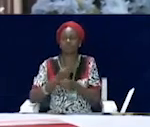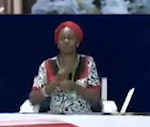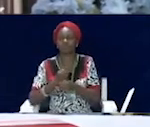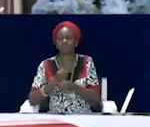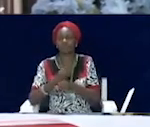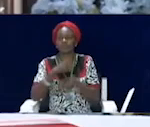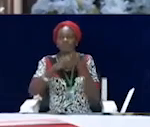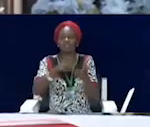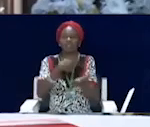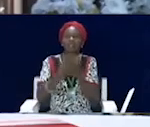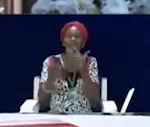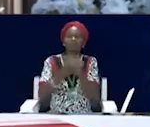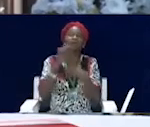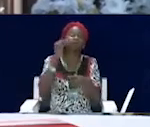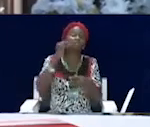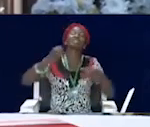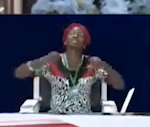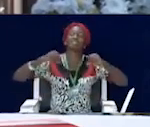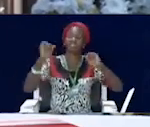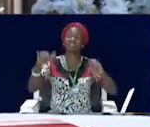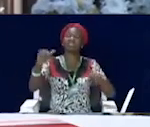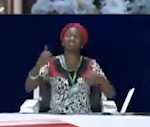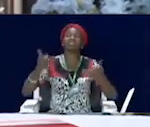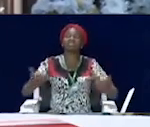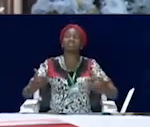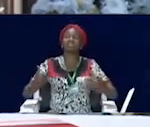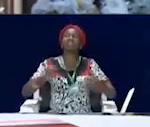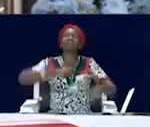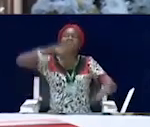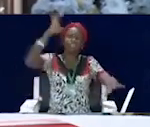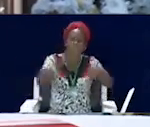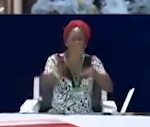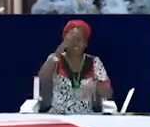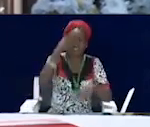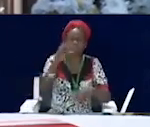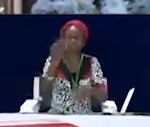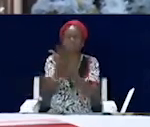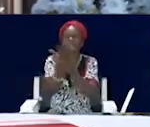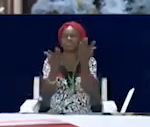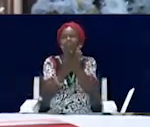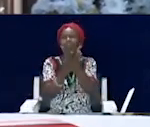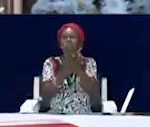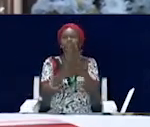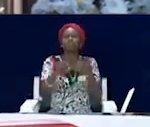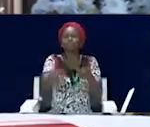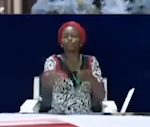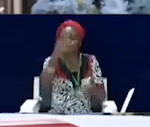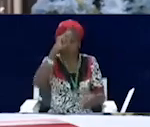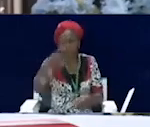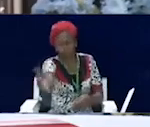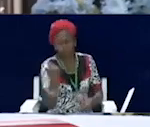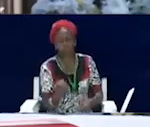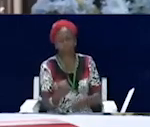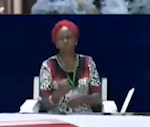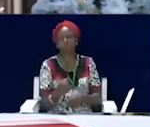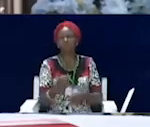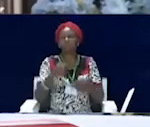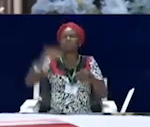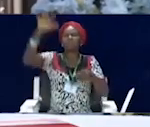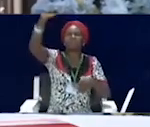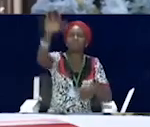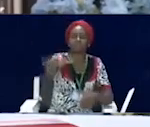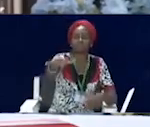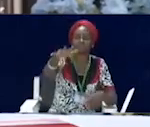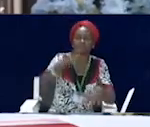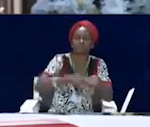When he got to me, he said, "Hey," I touched his hand. "Hey, you boy, come." Laid his hand